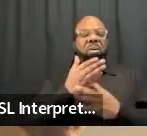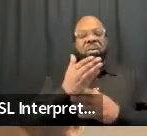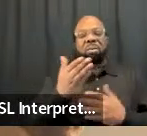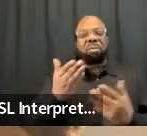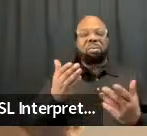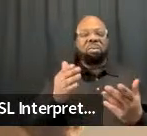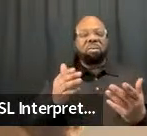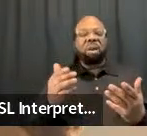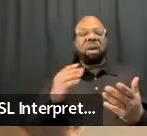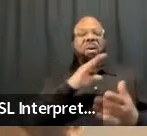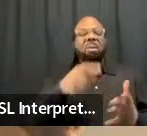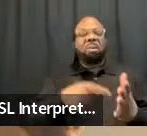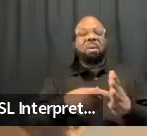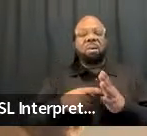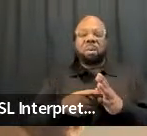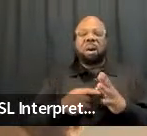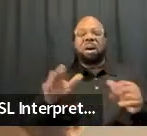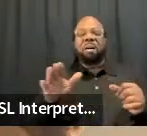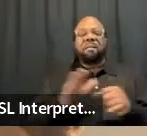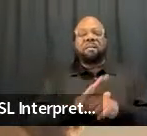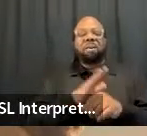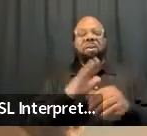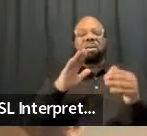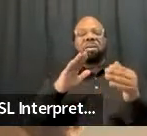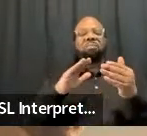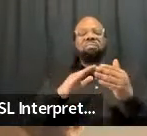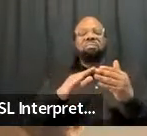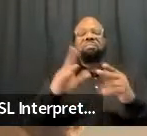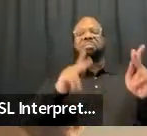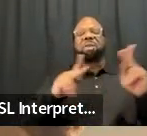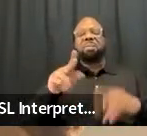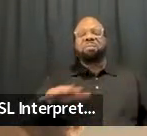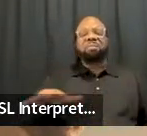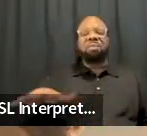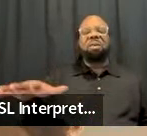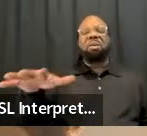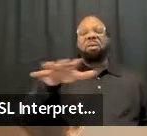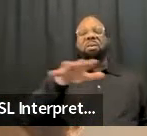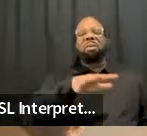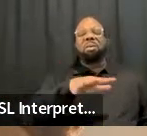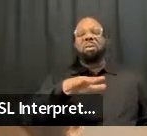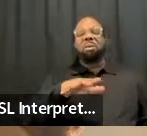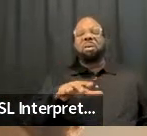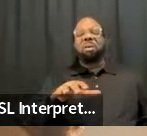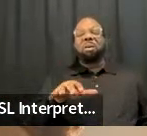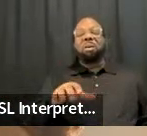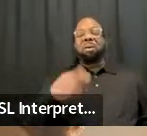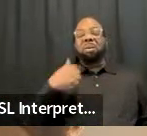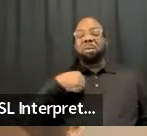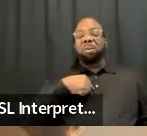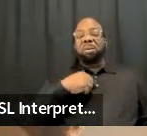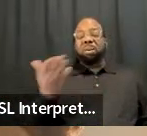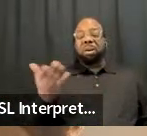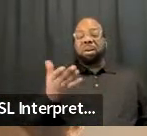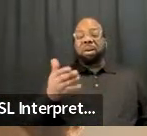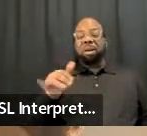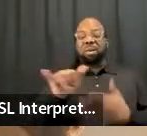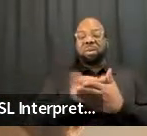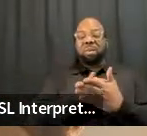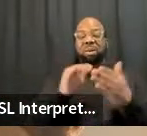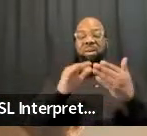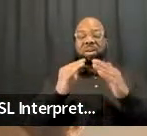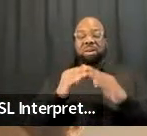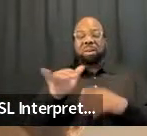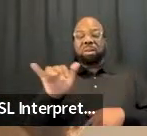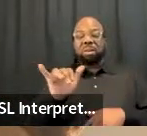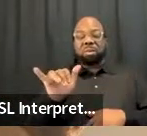participation of the entire human civilization across the planet, and that includes us here in New York City. And so we're looking forward to